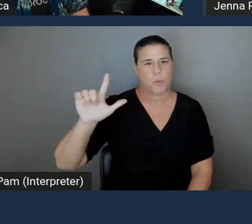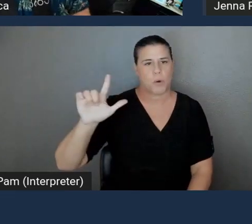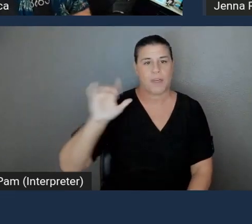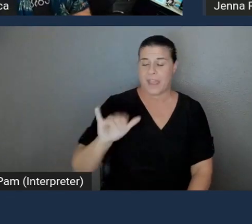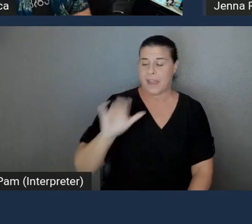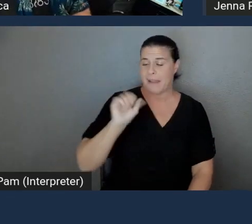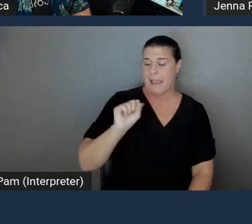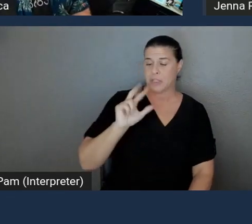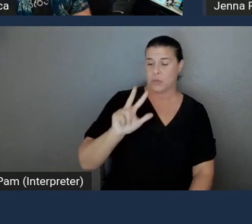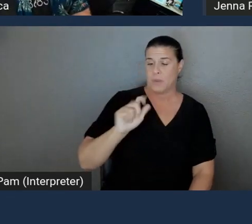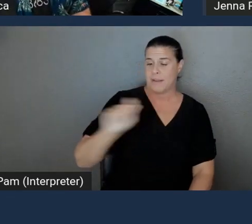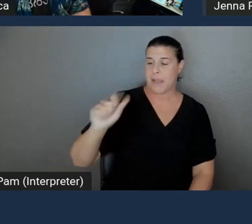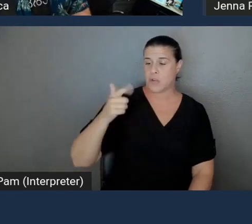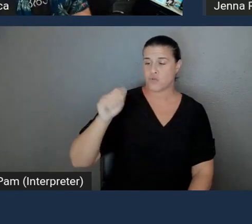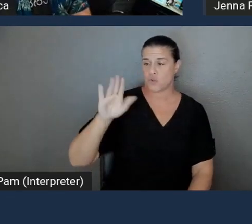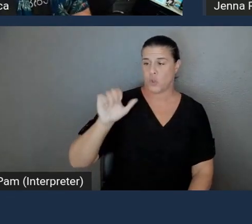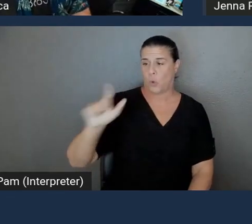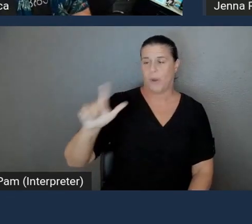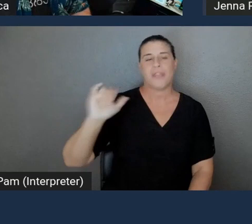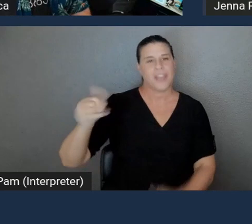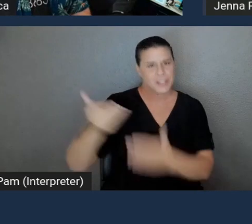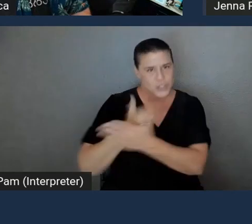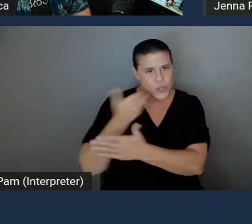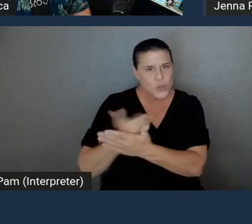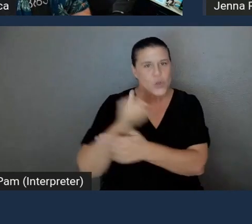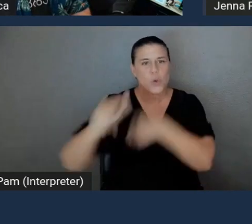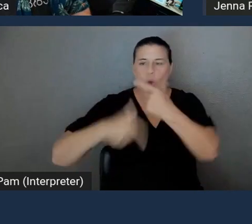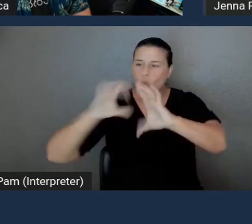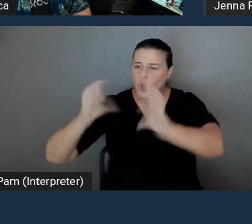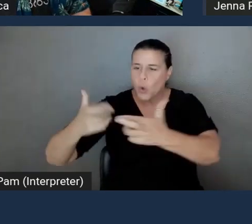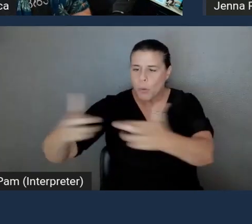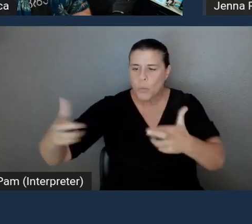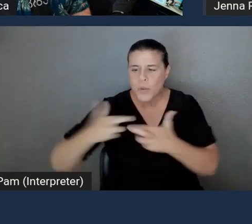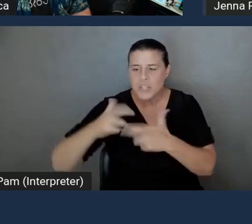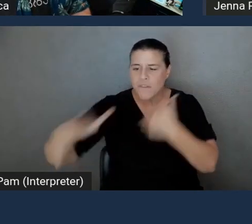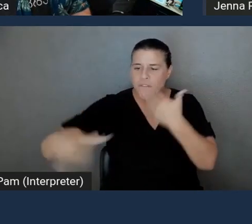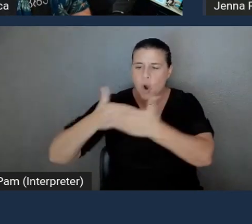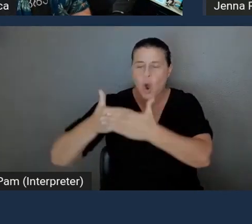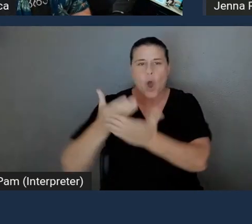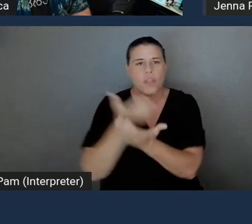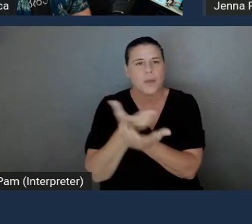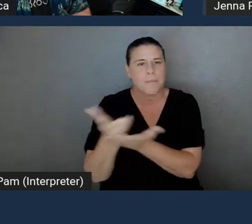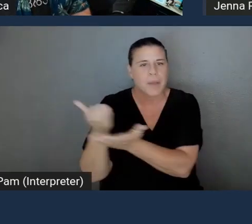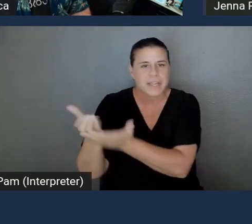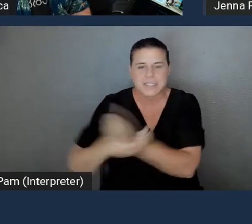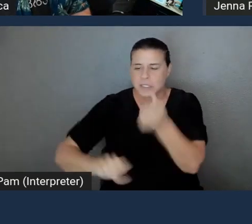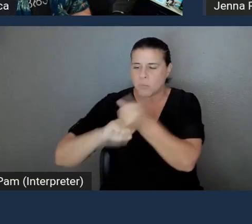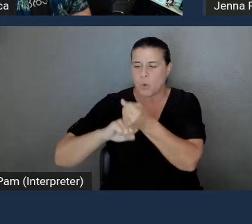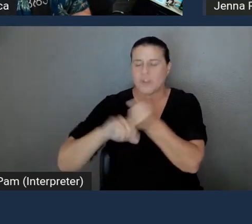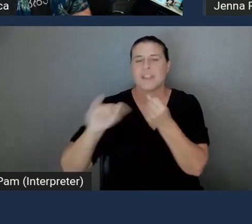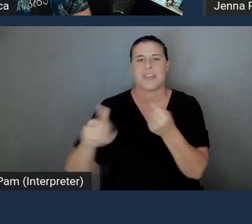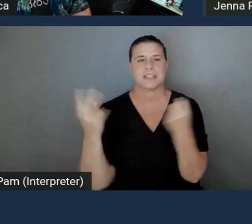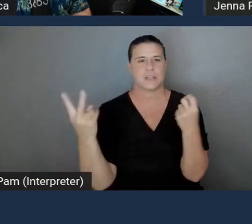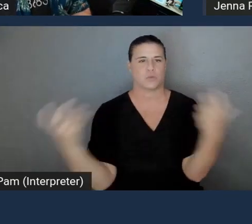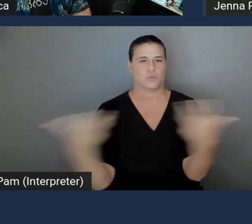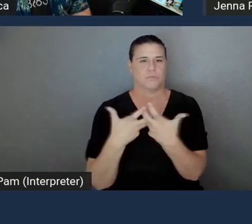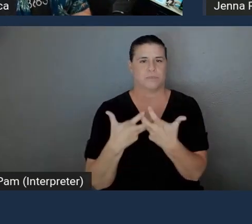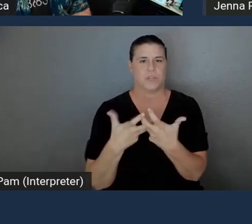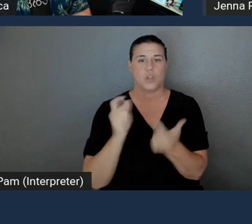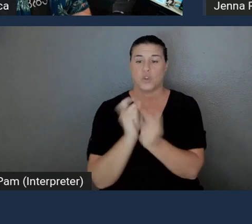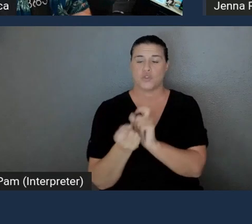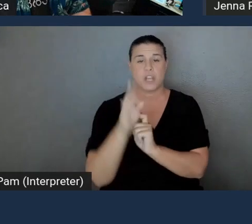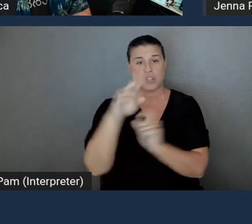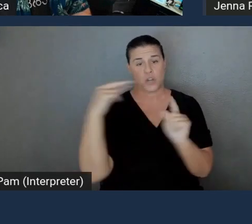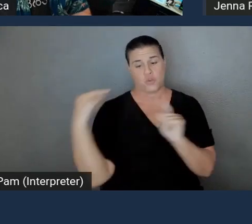S3-global is the new global region for all of the buckets behind it. So that's kind of how these two pieces fit together. So the change on your